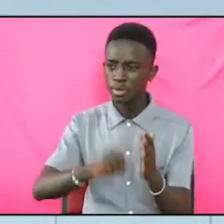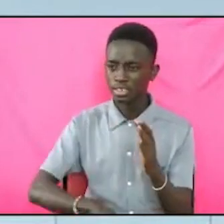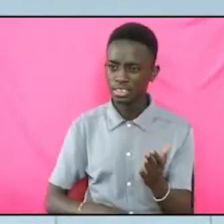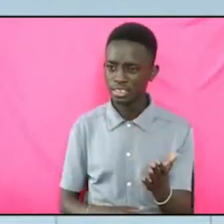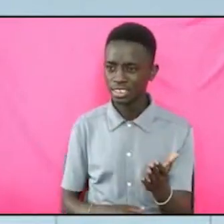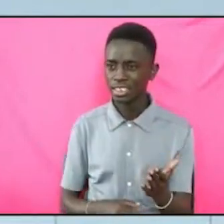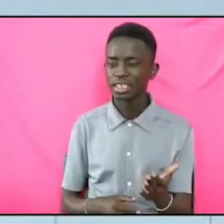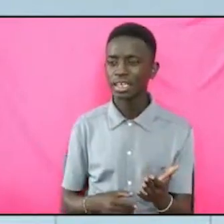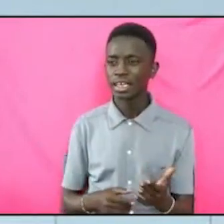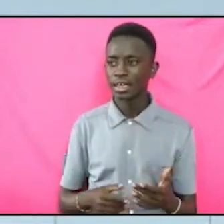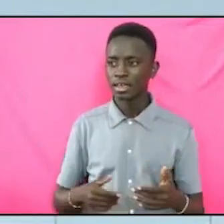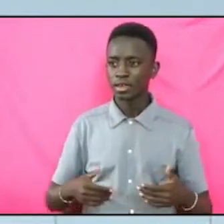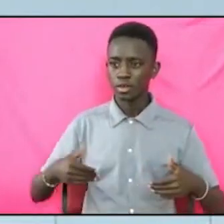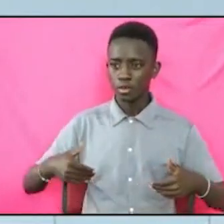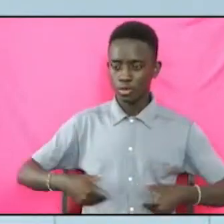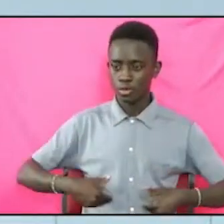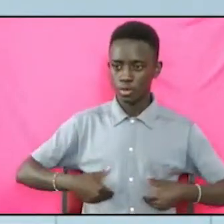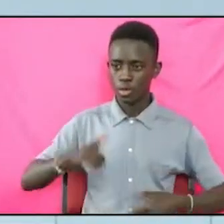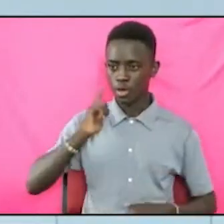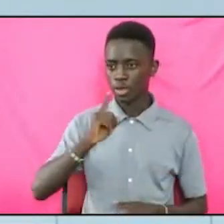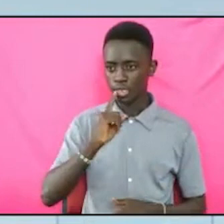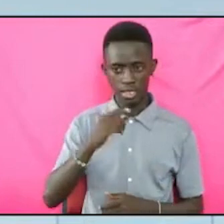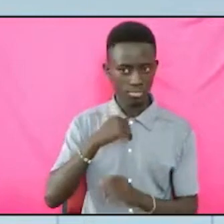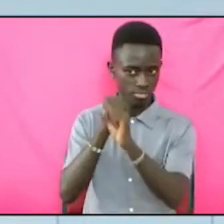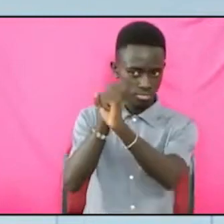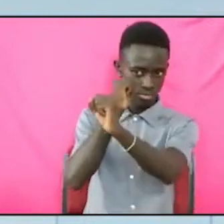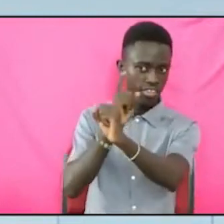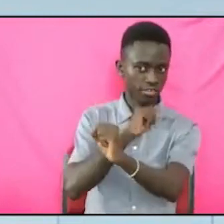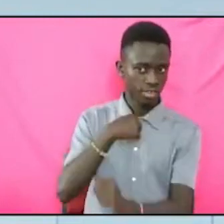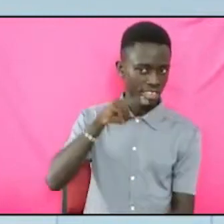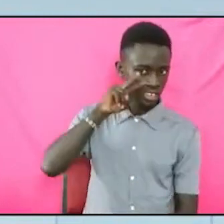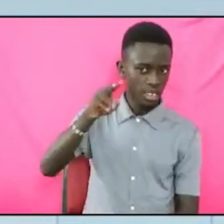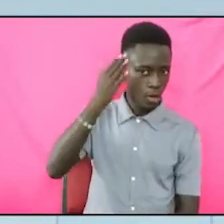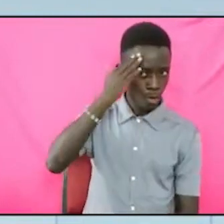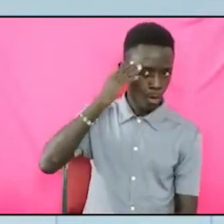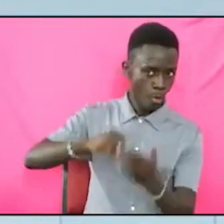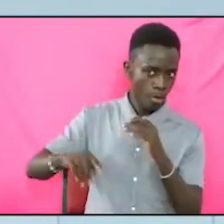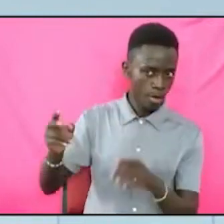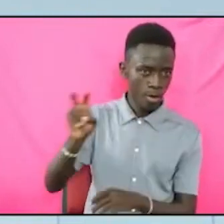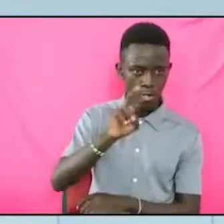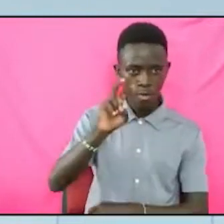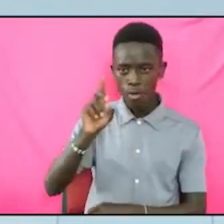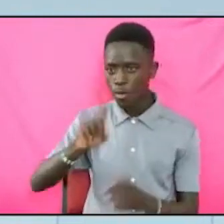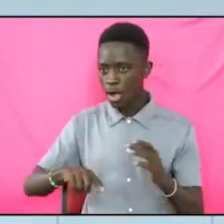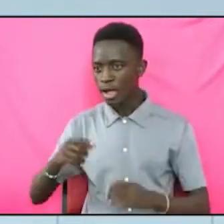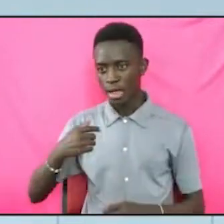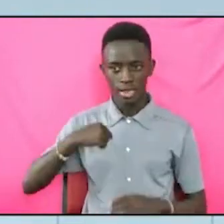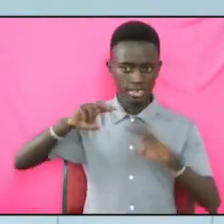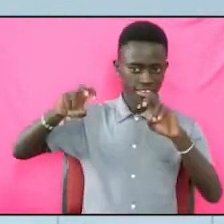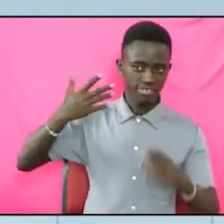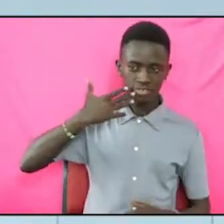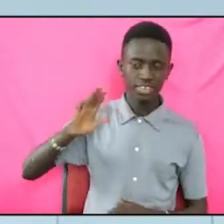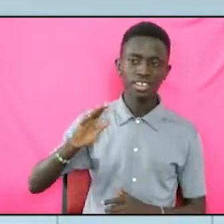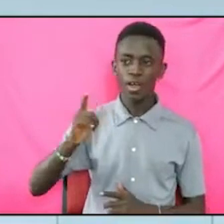Young man would say, Nemakuonea 18, you know? I know what you are looking for. This letter is not just innocent letter.